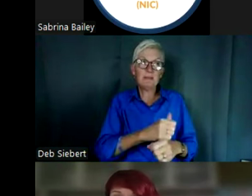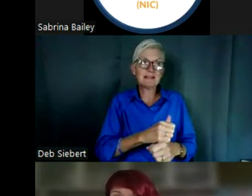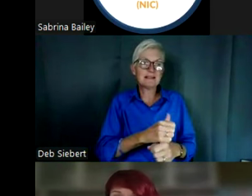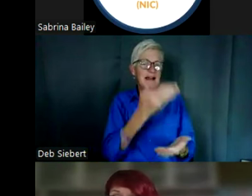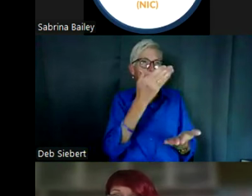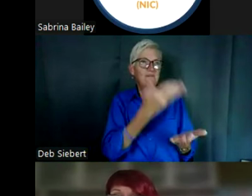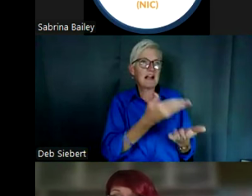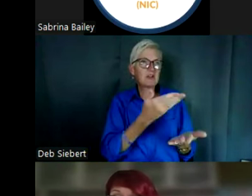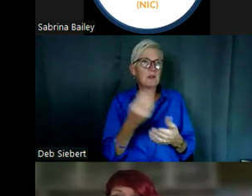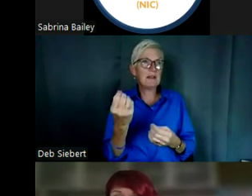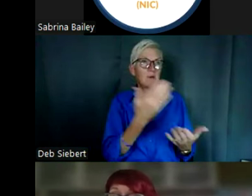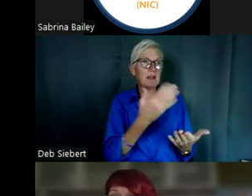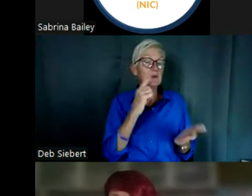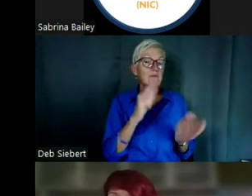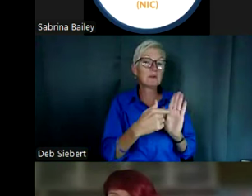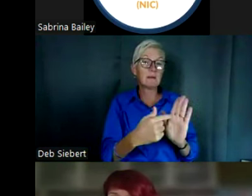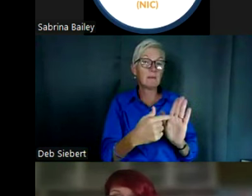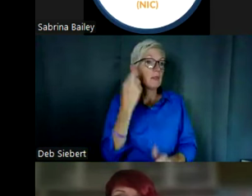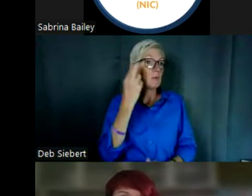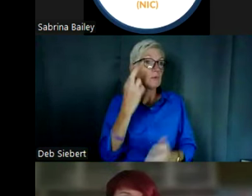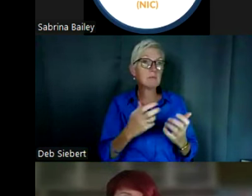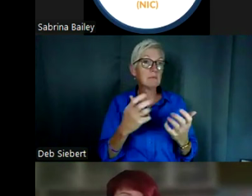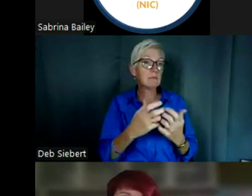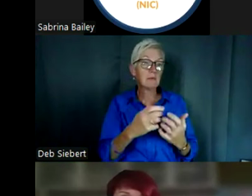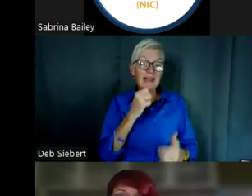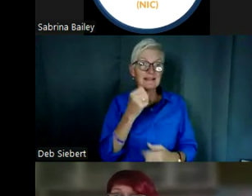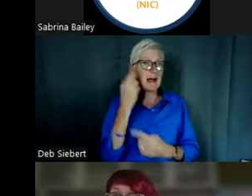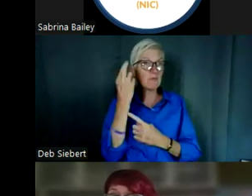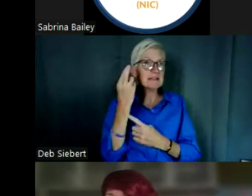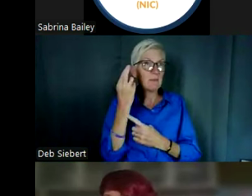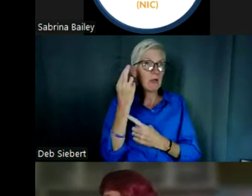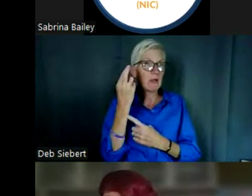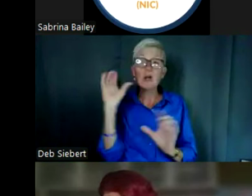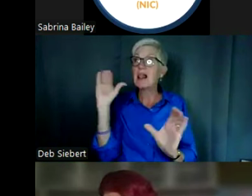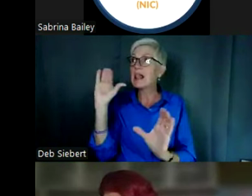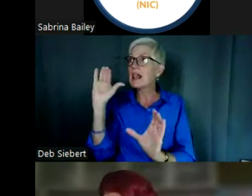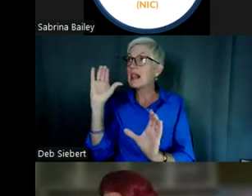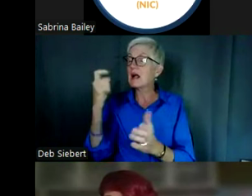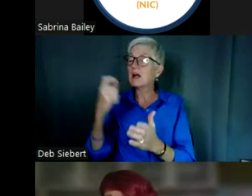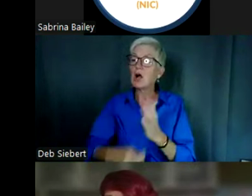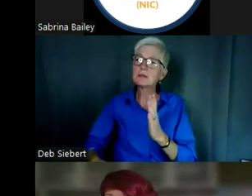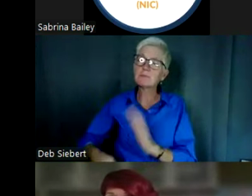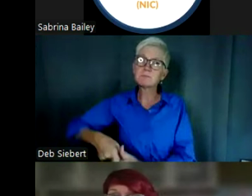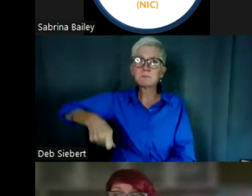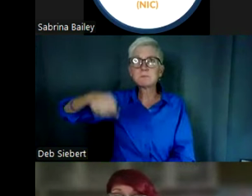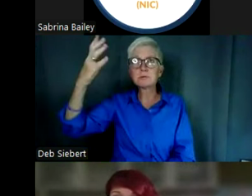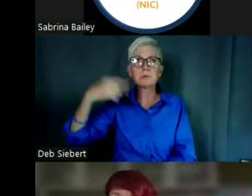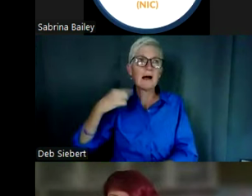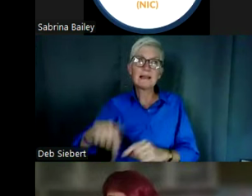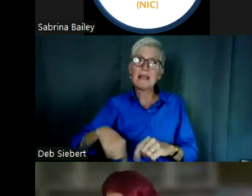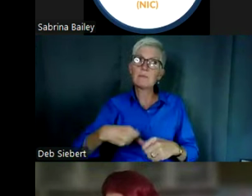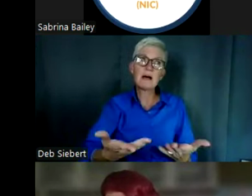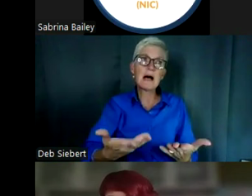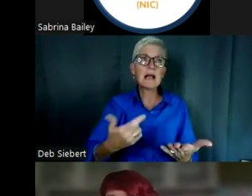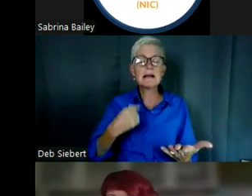information, such as that the accommodation is not reasonable. So you've done the exploration. The cost is going to be exceed what you're able to provide. You've taken